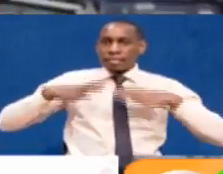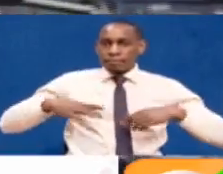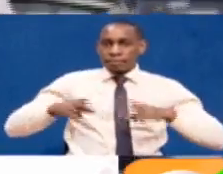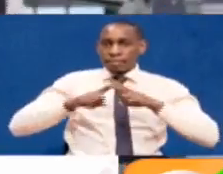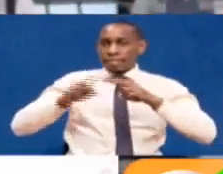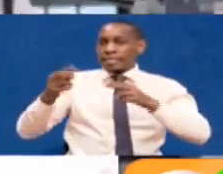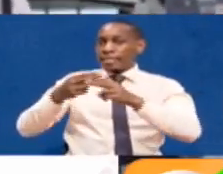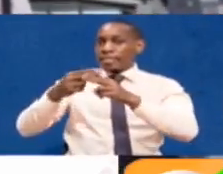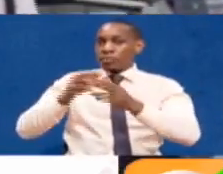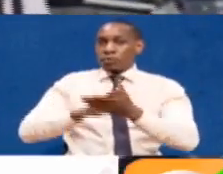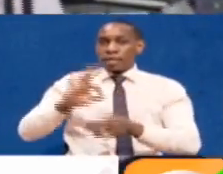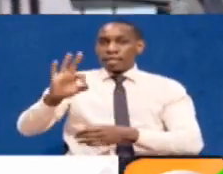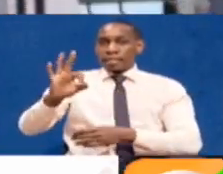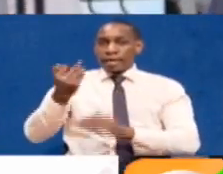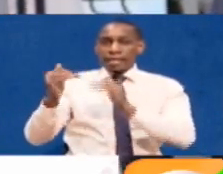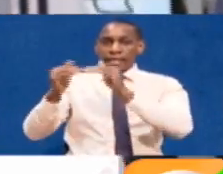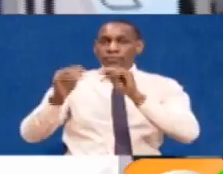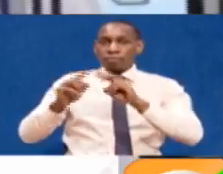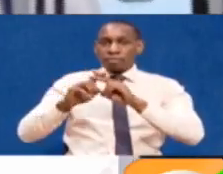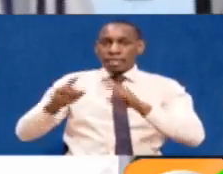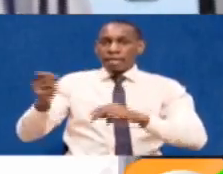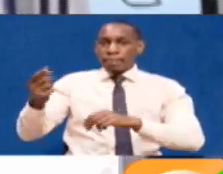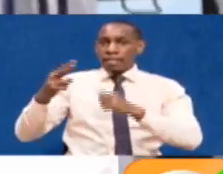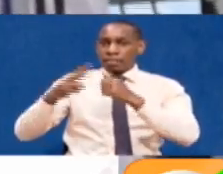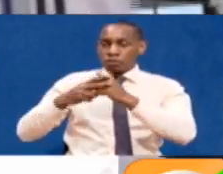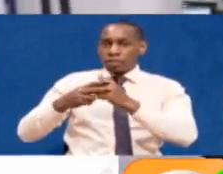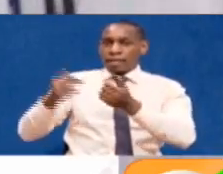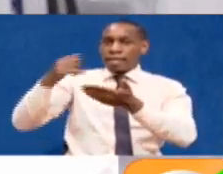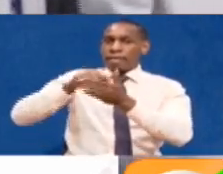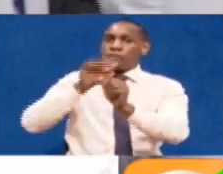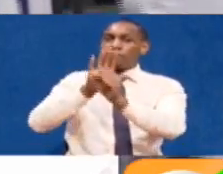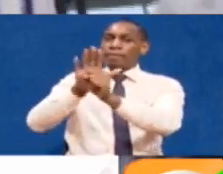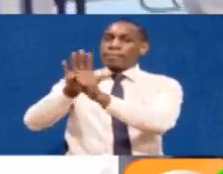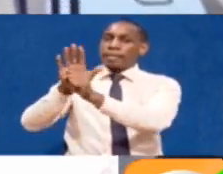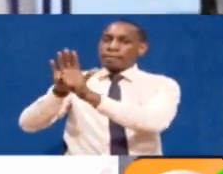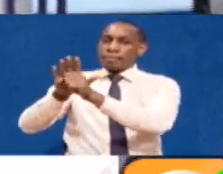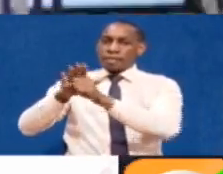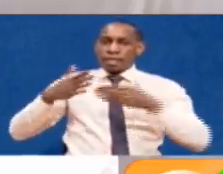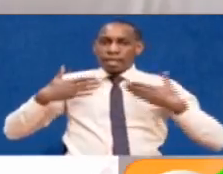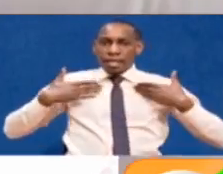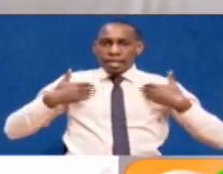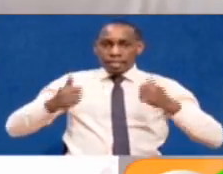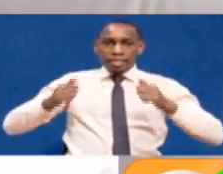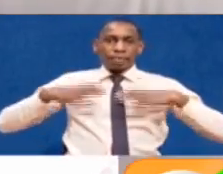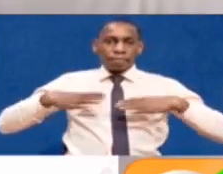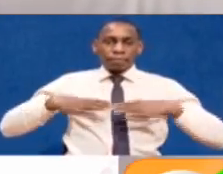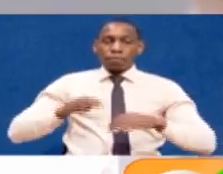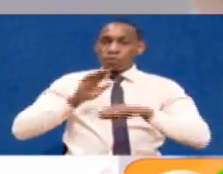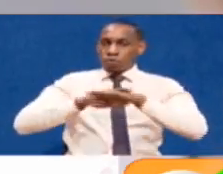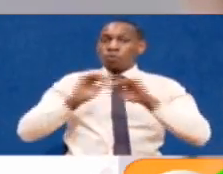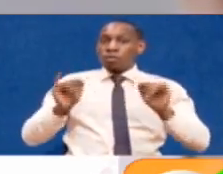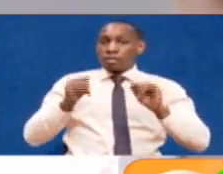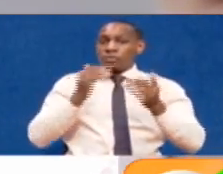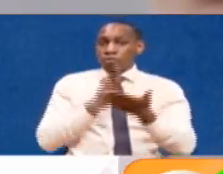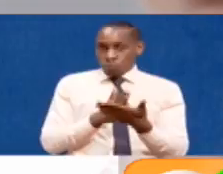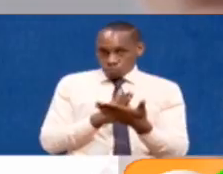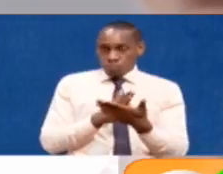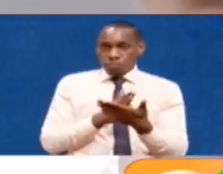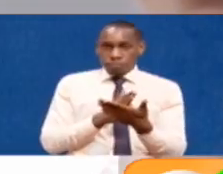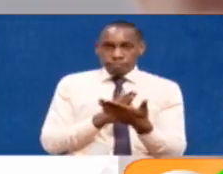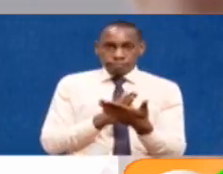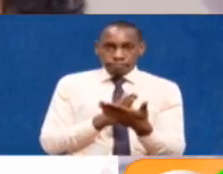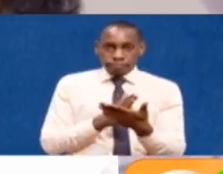begin soon and a third phase to begin in July involving thousands of healthy people. Some good news there, right?